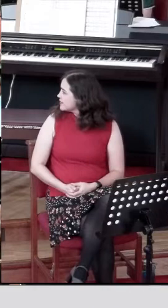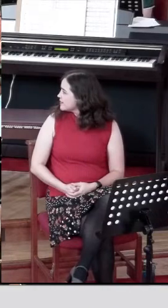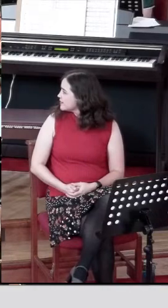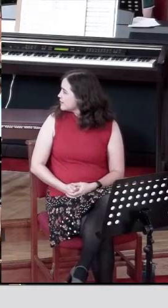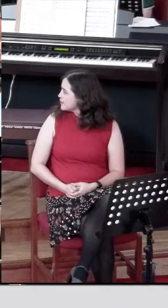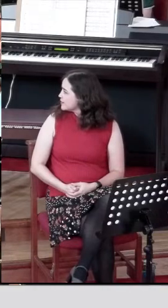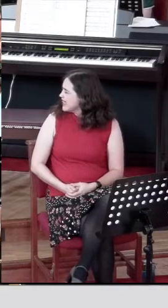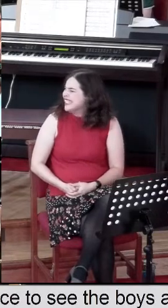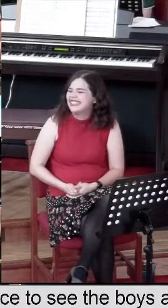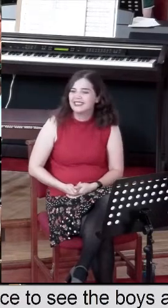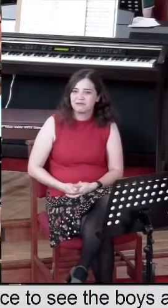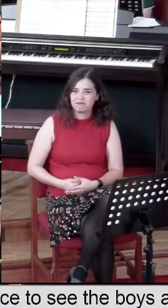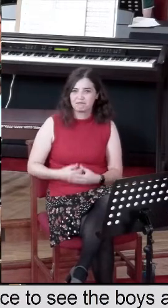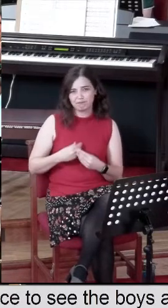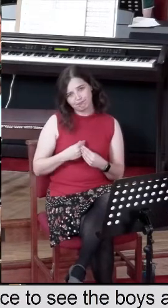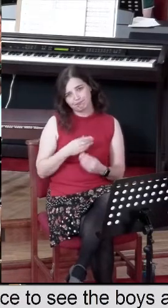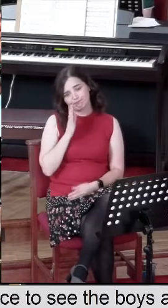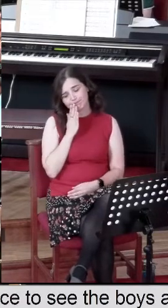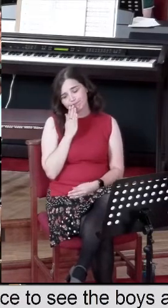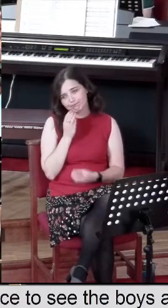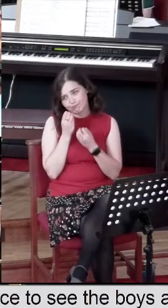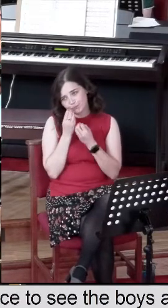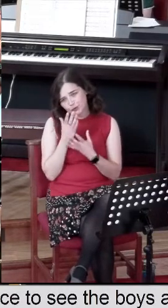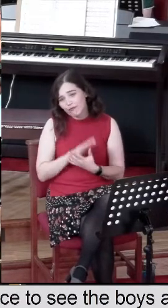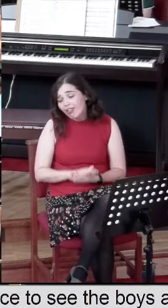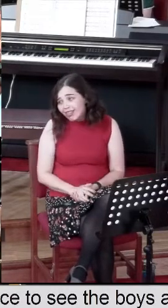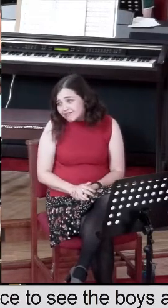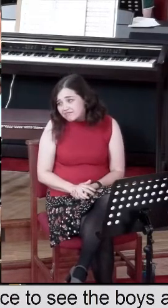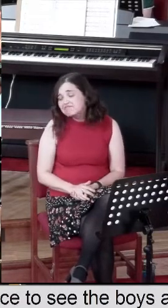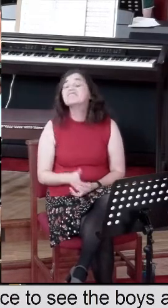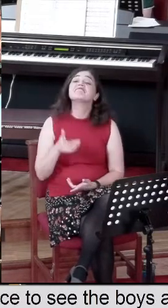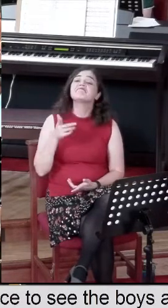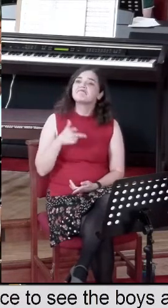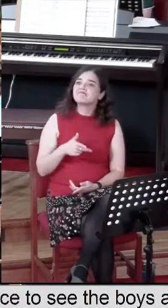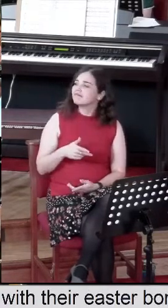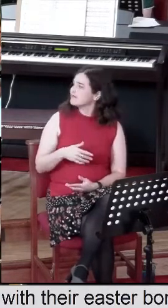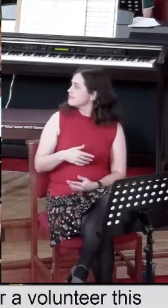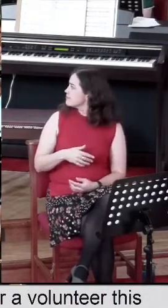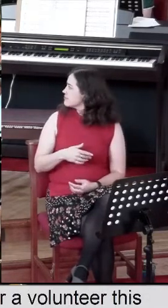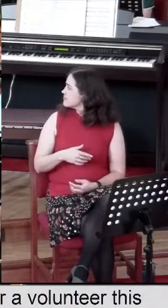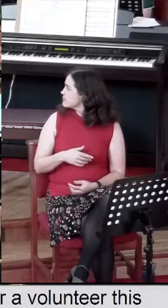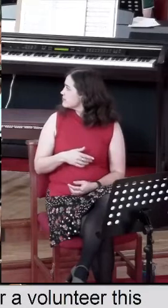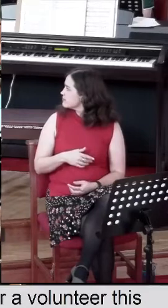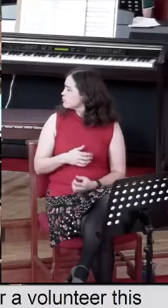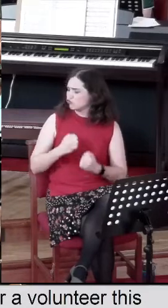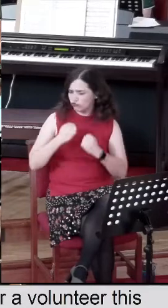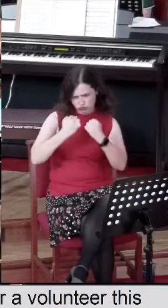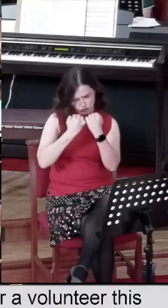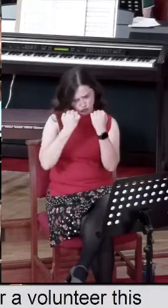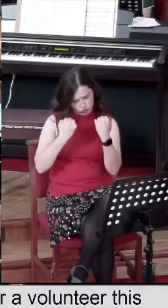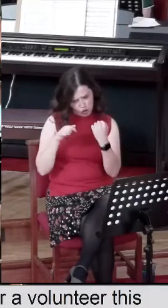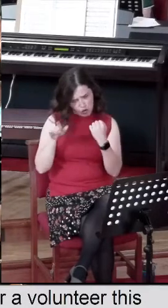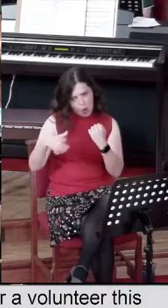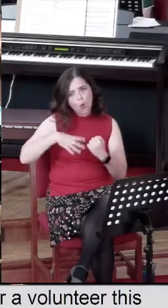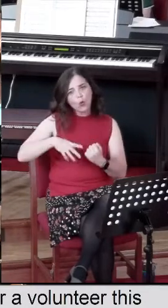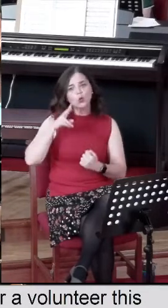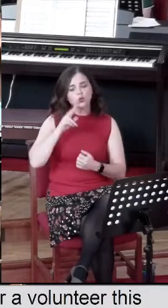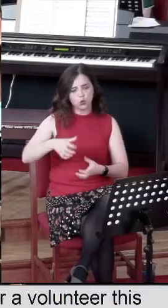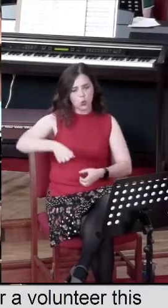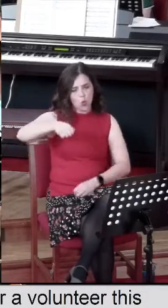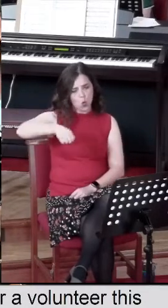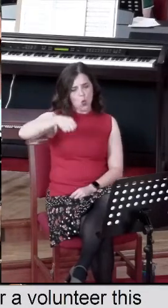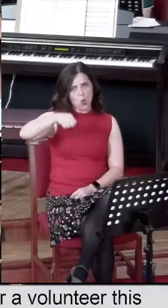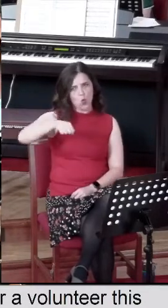Oh, you look smashing. Isn't that lovely? You want to stand up here? Now, are you feeling strong? You're strong? Because I want you to